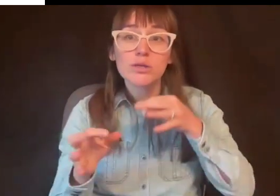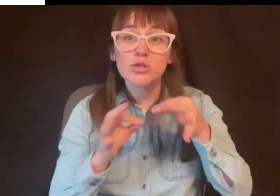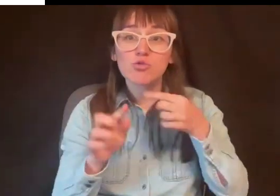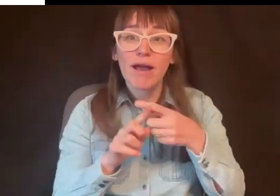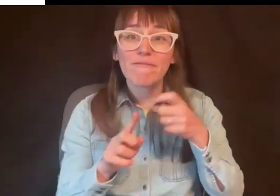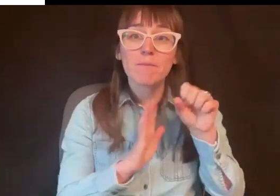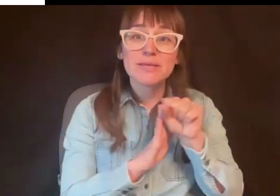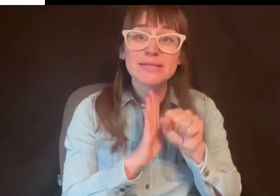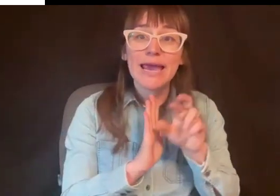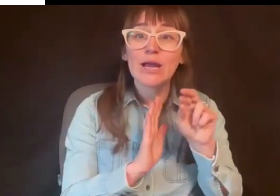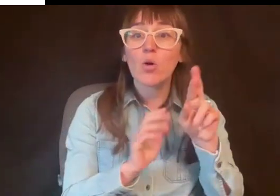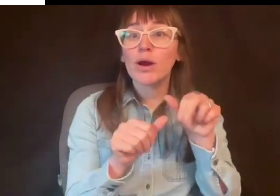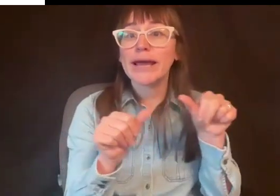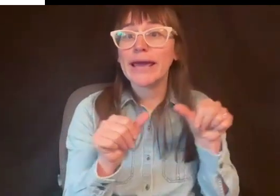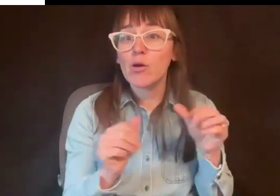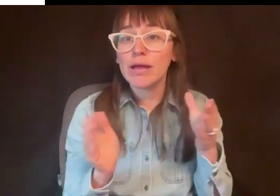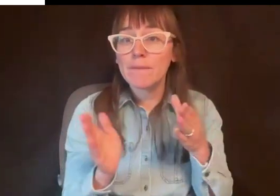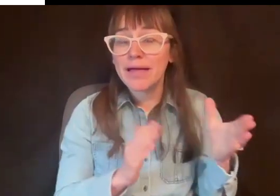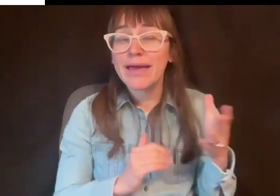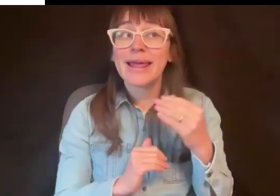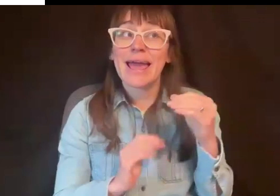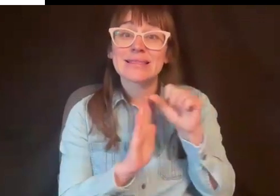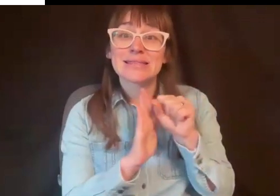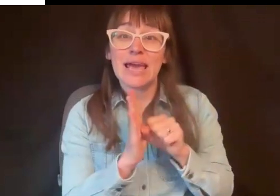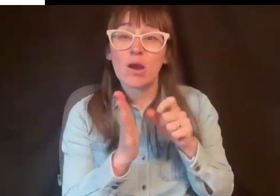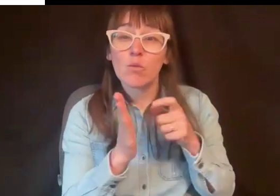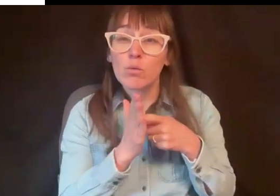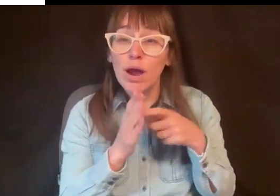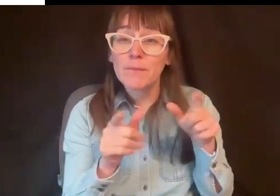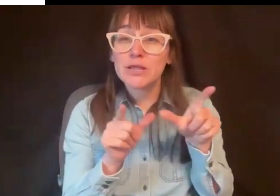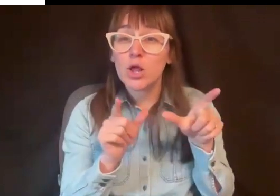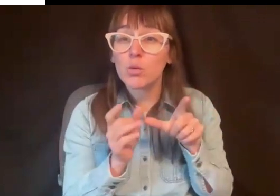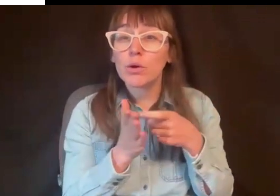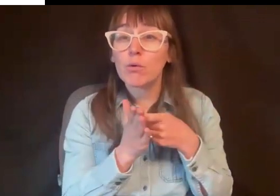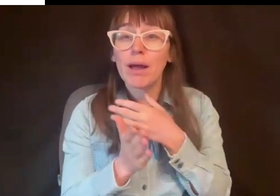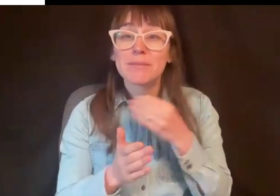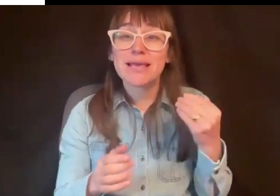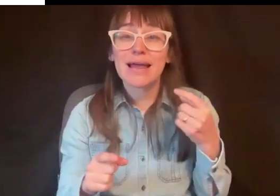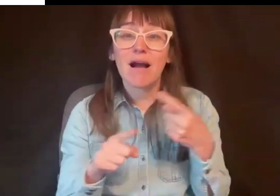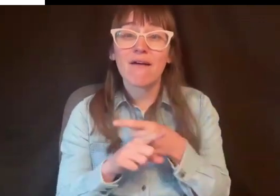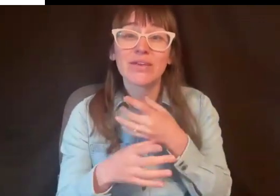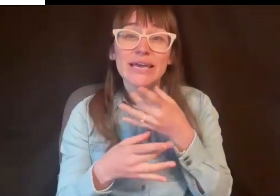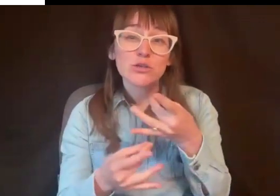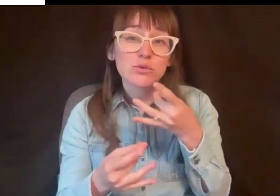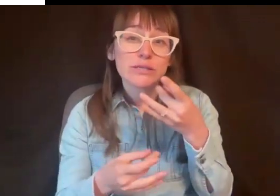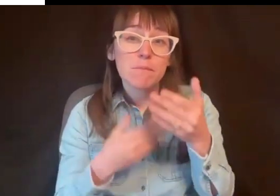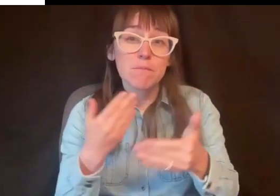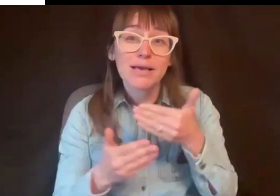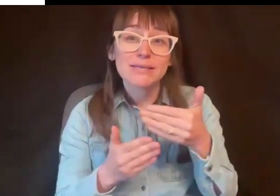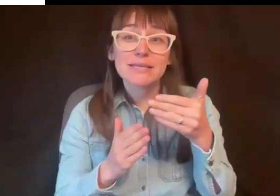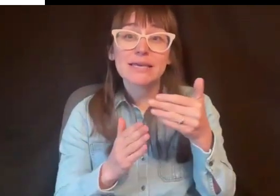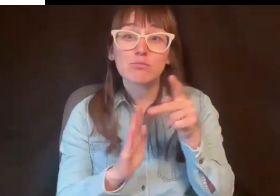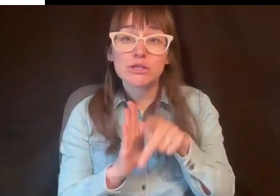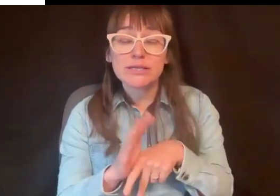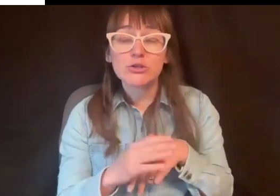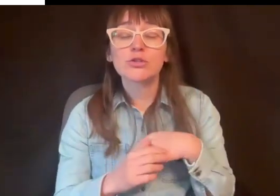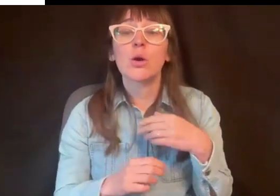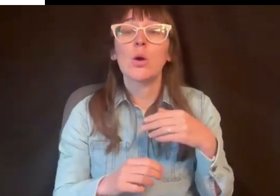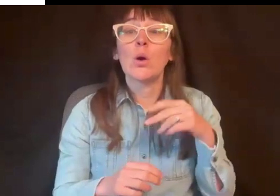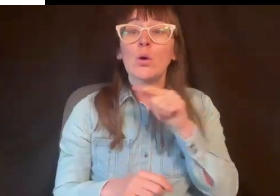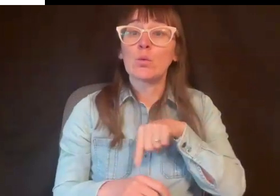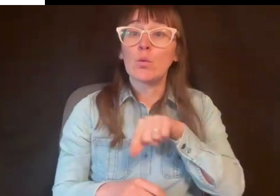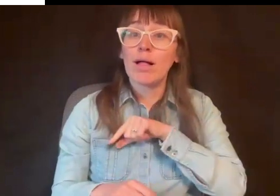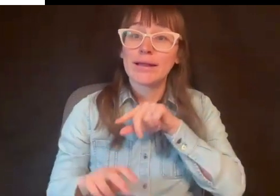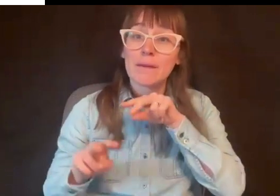plan, and state and local requirements, as well as conflicts of interest policies and procedures. Quality monitoring and